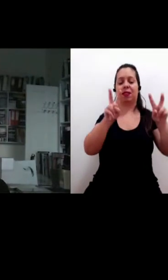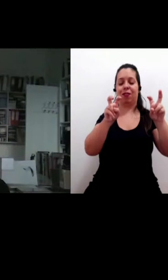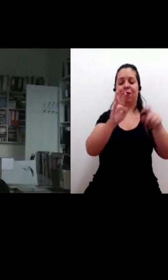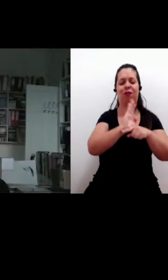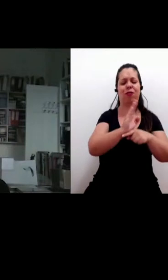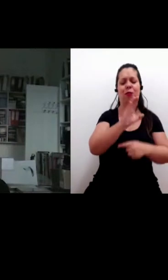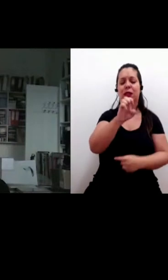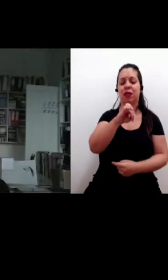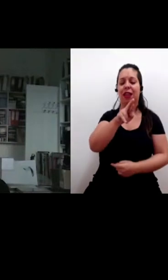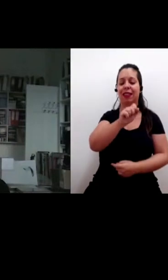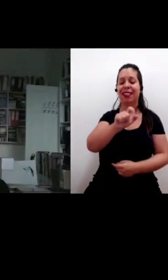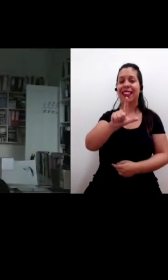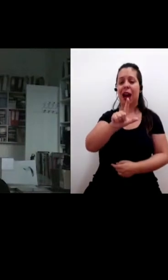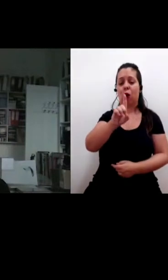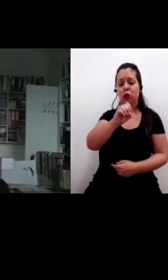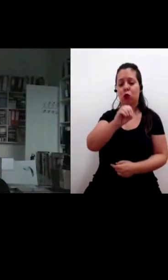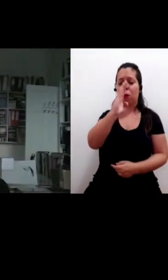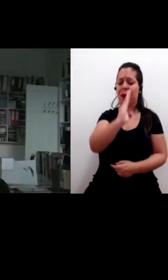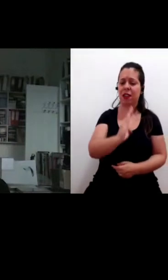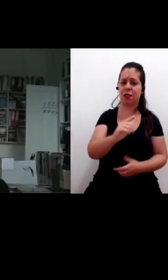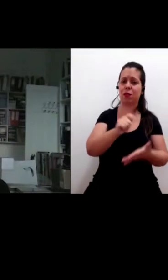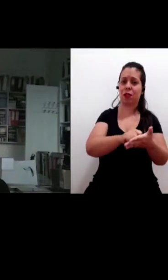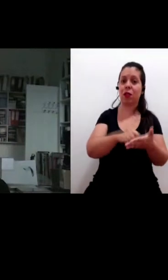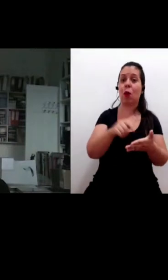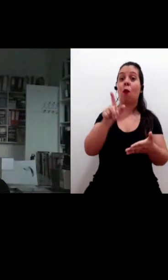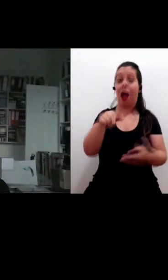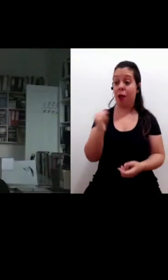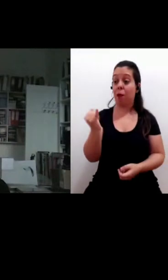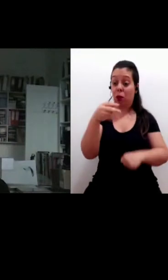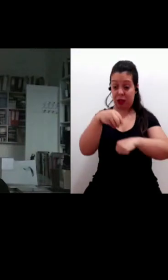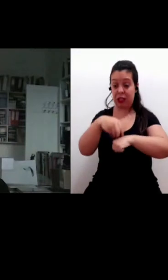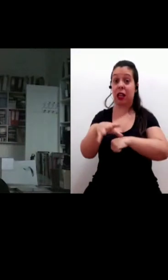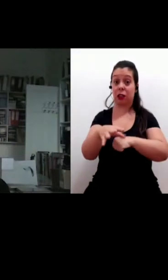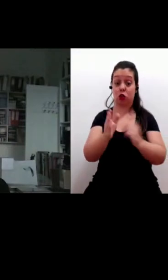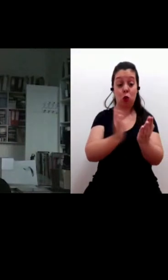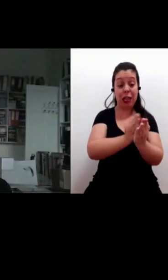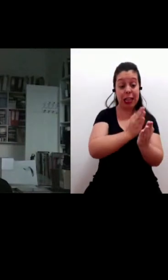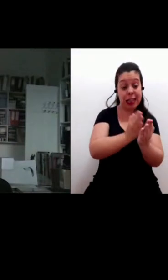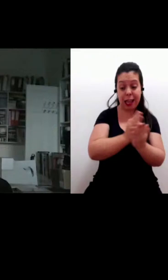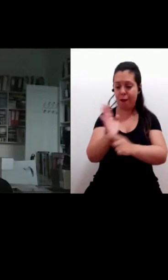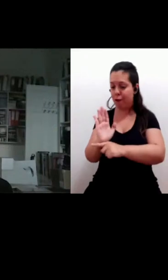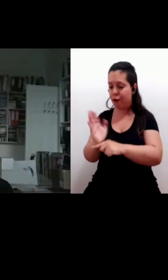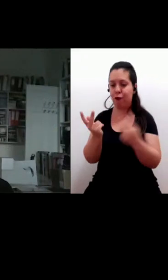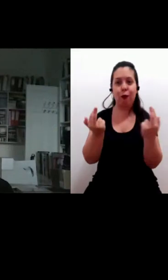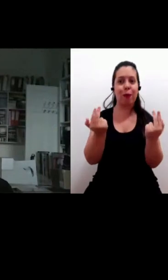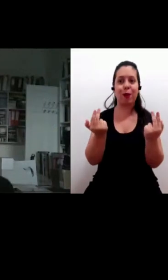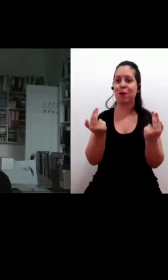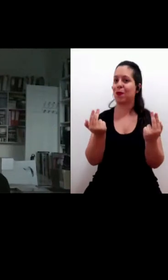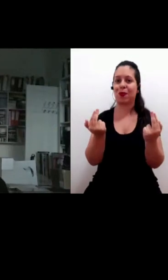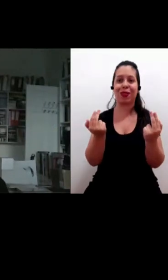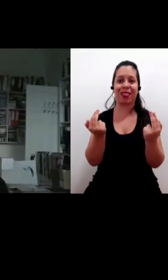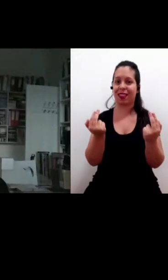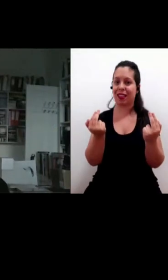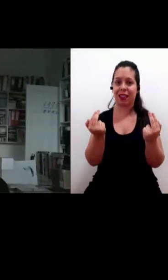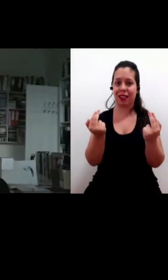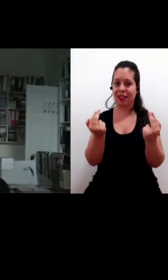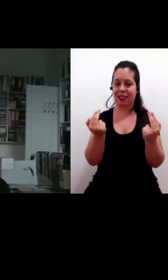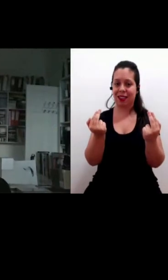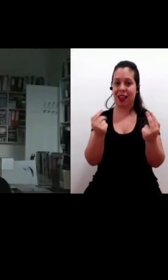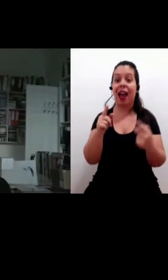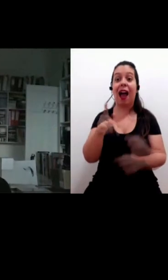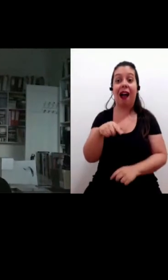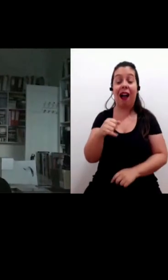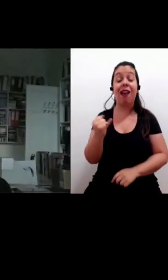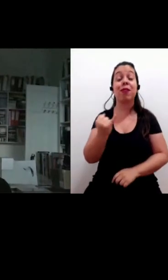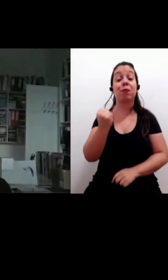I think it's important to say that the book it's not exactly the same as the series. Then you need to read. It's important to read